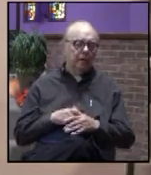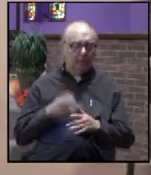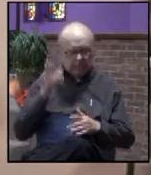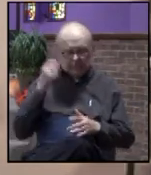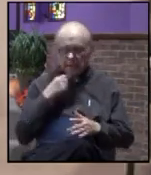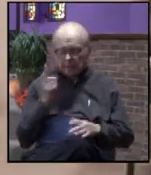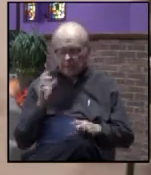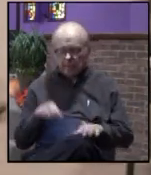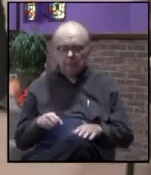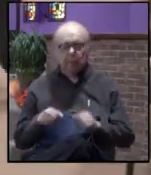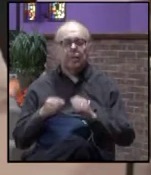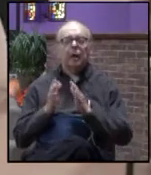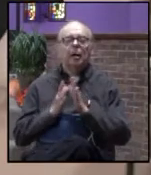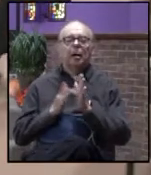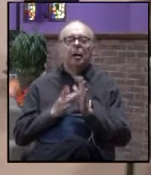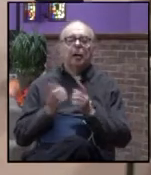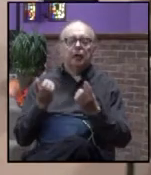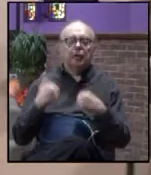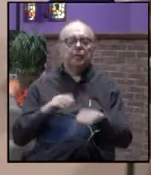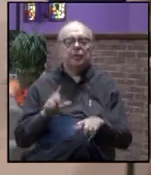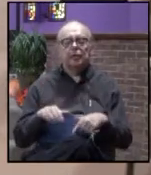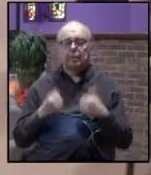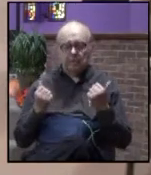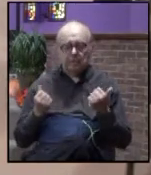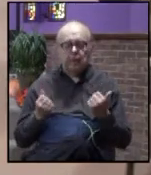You don't have to ask Jesus to come into your life.